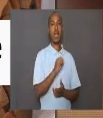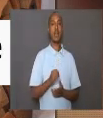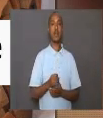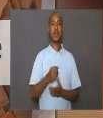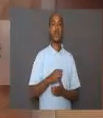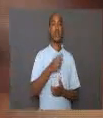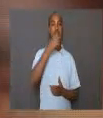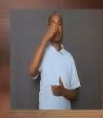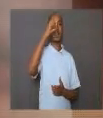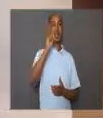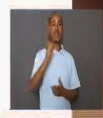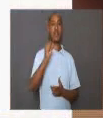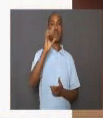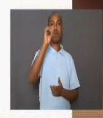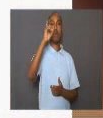oxoacid.